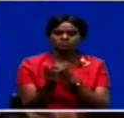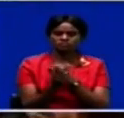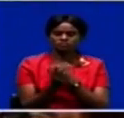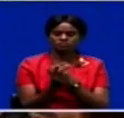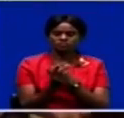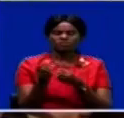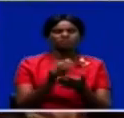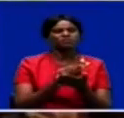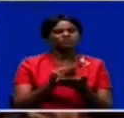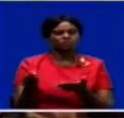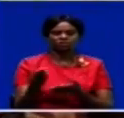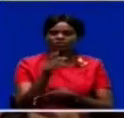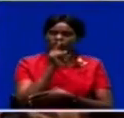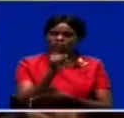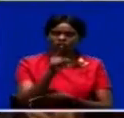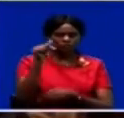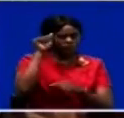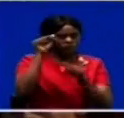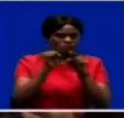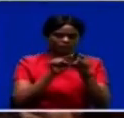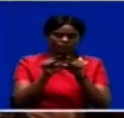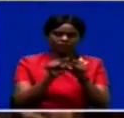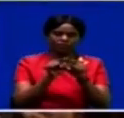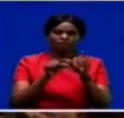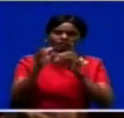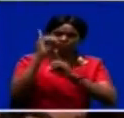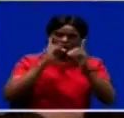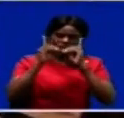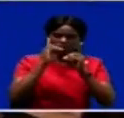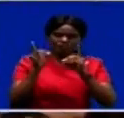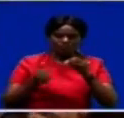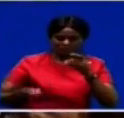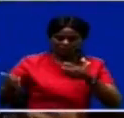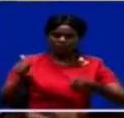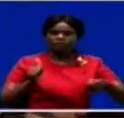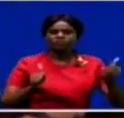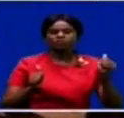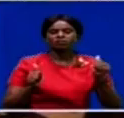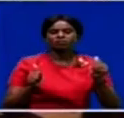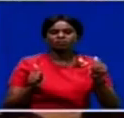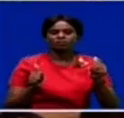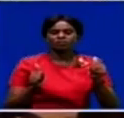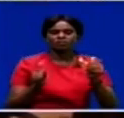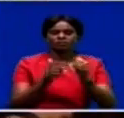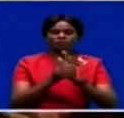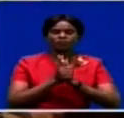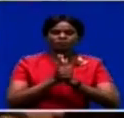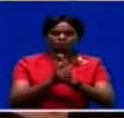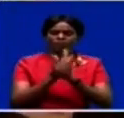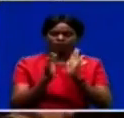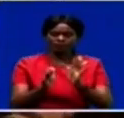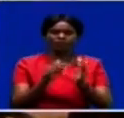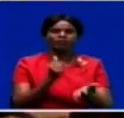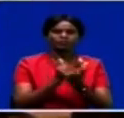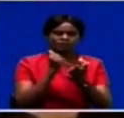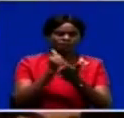brutally failed to agree and dialogue between themselves as leaders and facilitators of the political